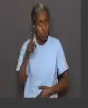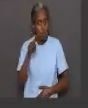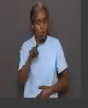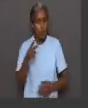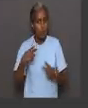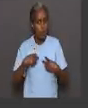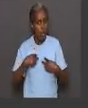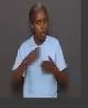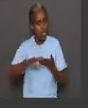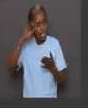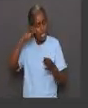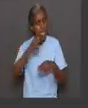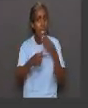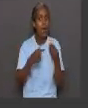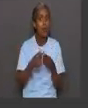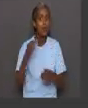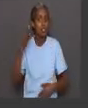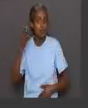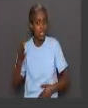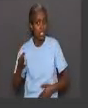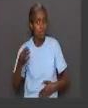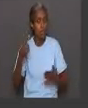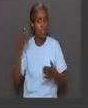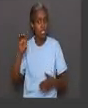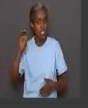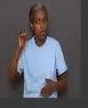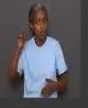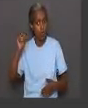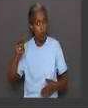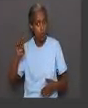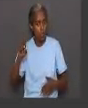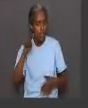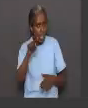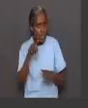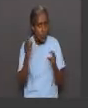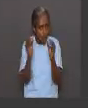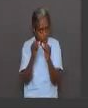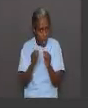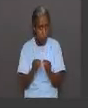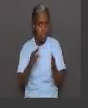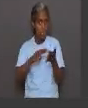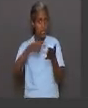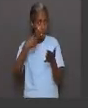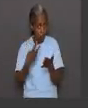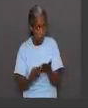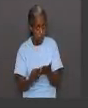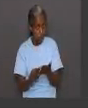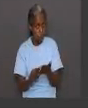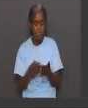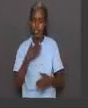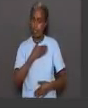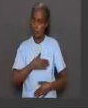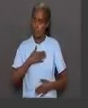Using what we have learned about the frustum of this cone, can you calculate its